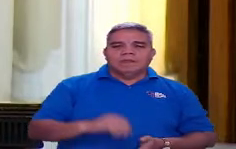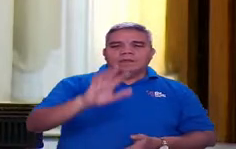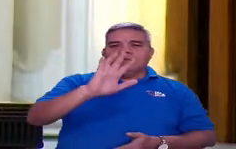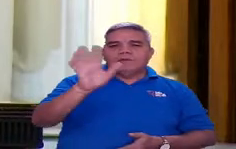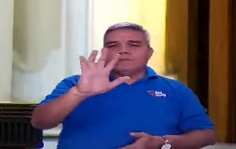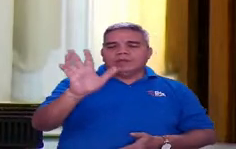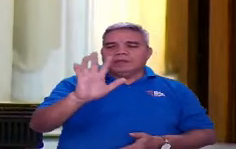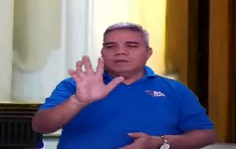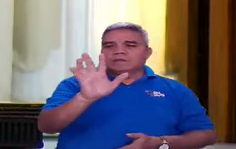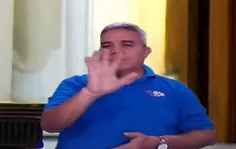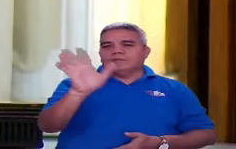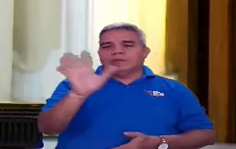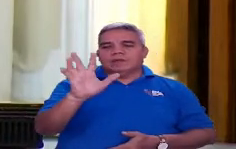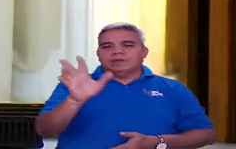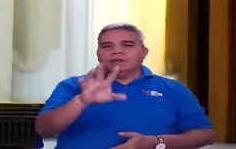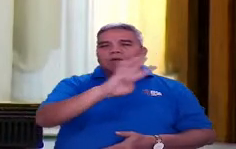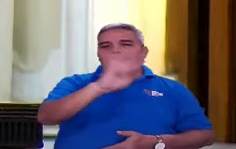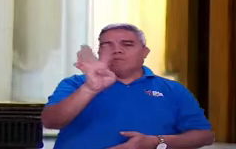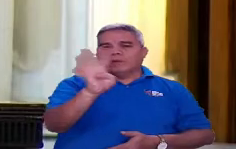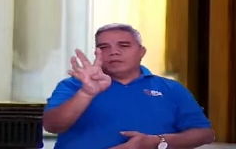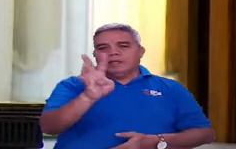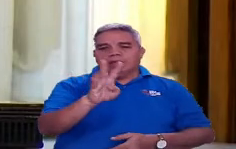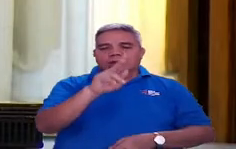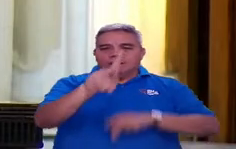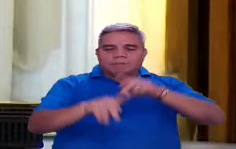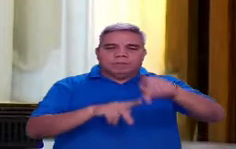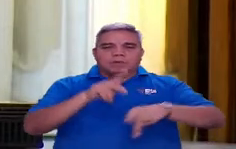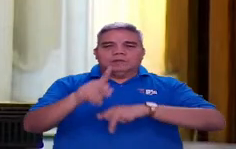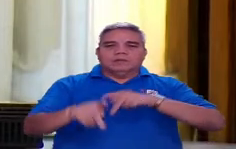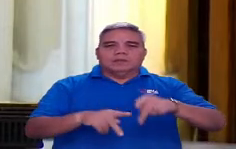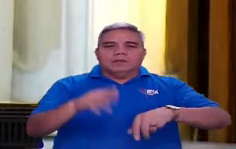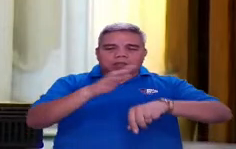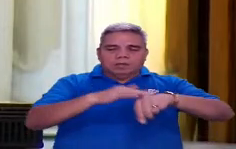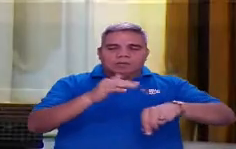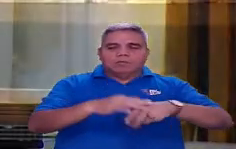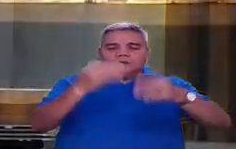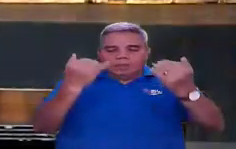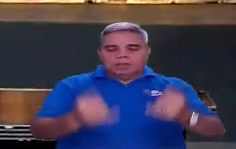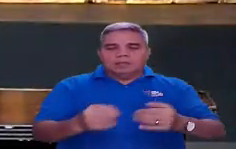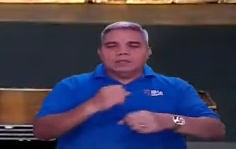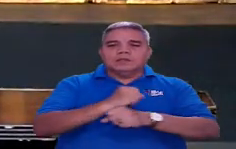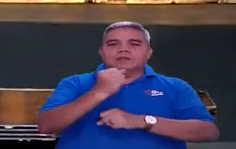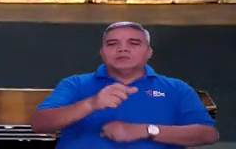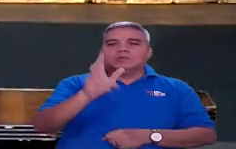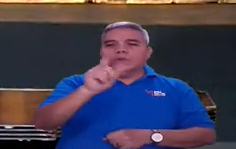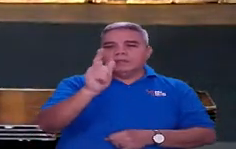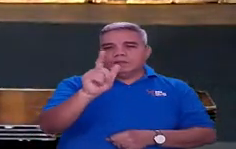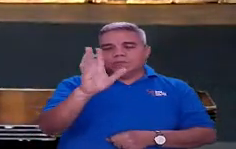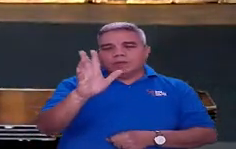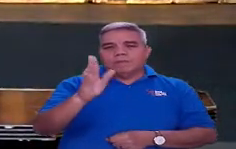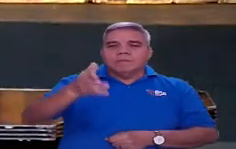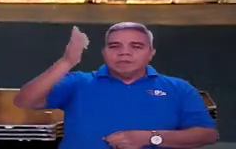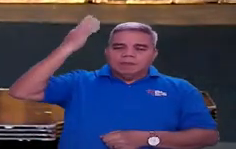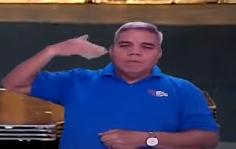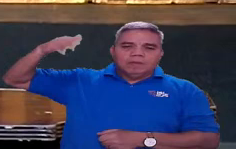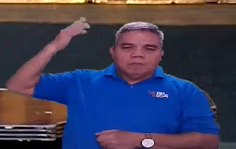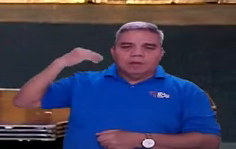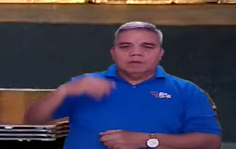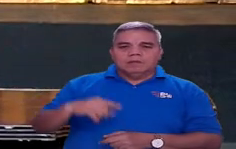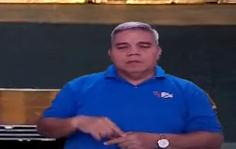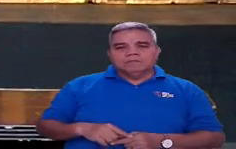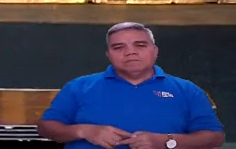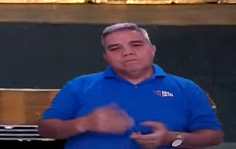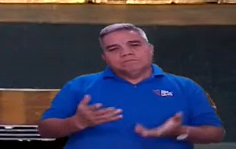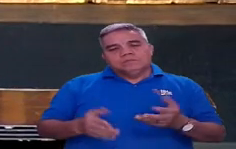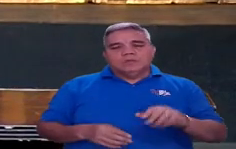50 plus, right? Last year, 40 plus. 40 were called last year. This year, 25. Sa una, pila lang to. Na